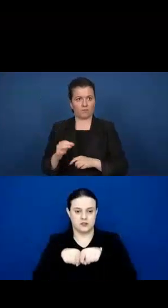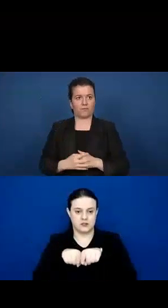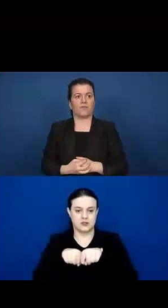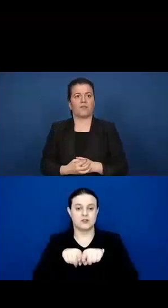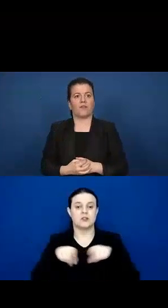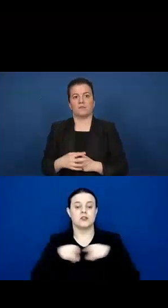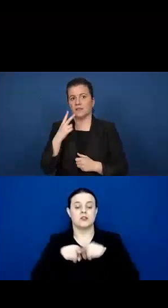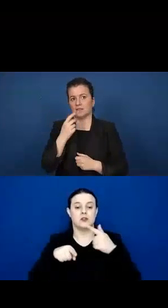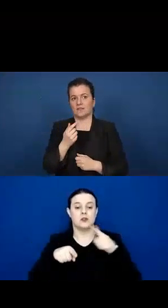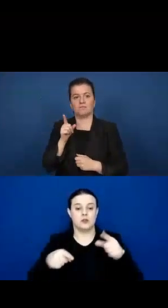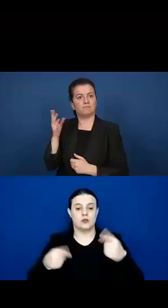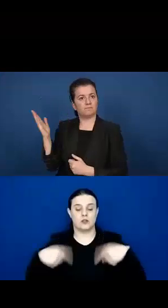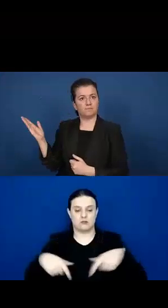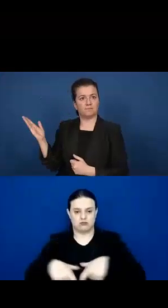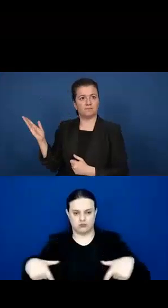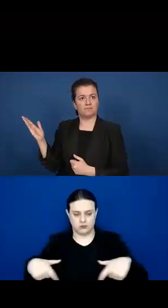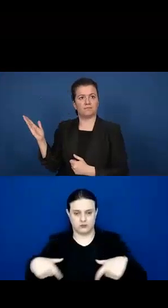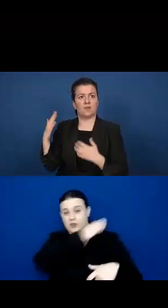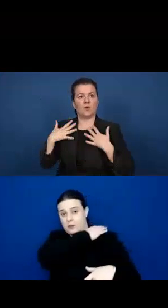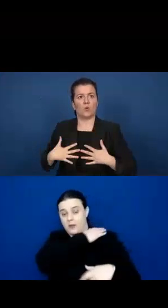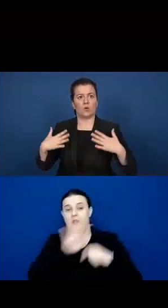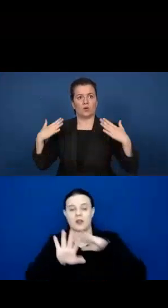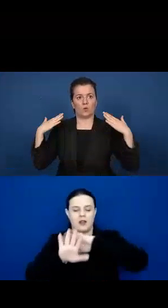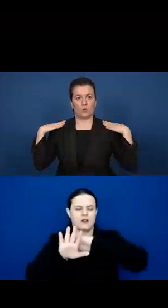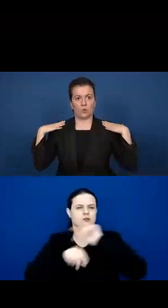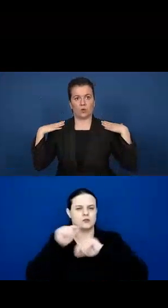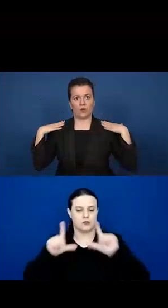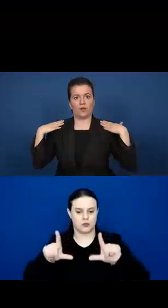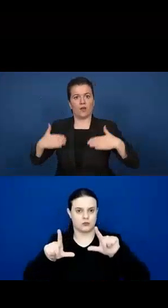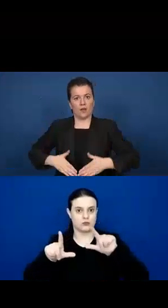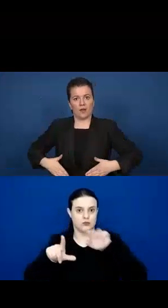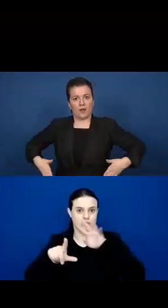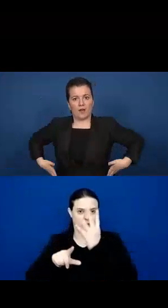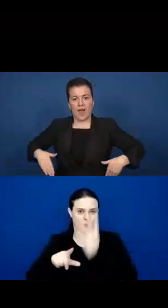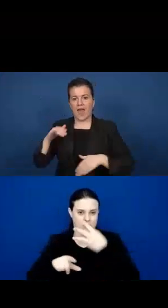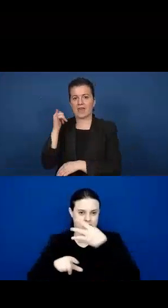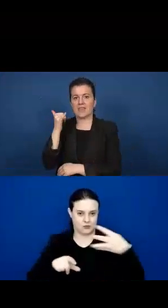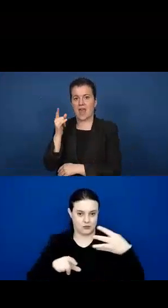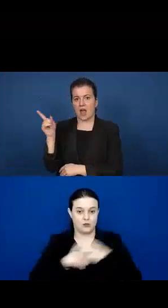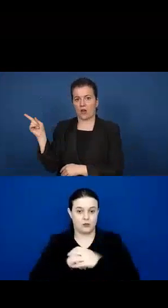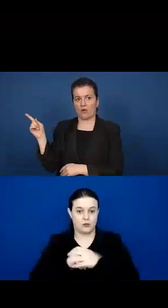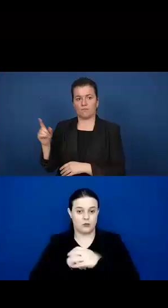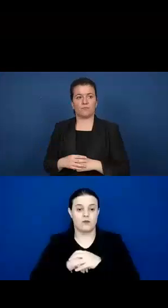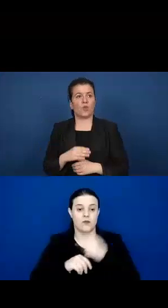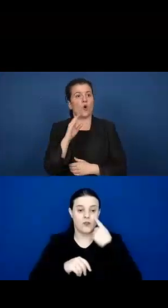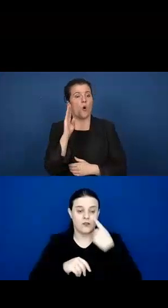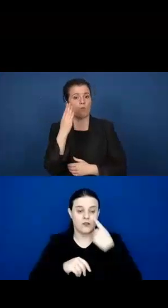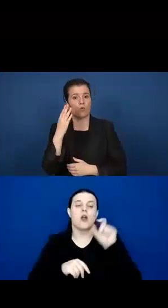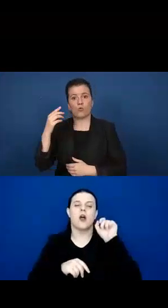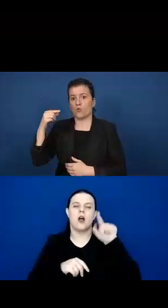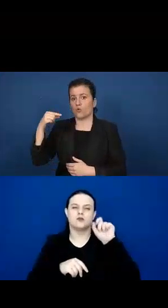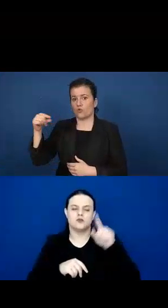area. The actuators are the yellow patches in the figure. The blue and green patches correspond to the